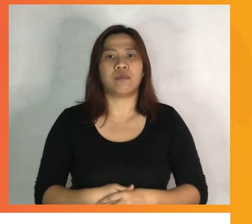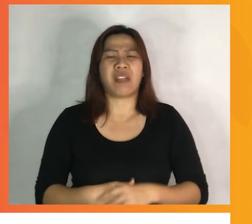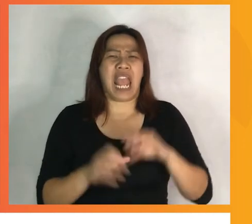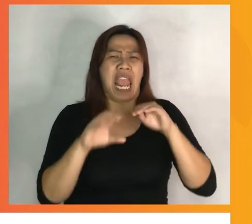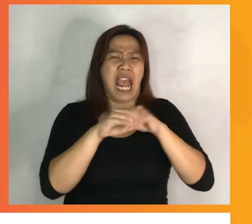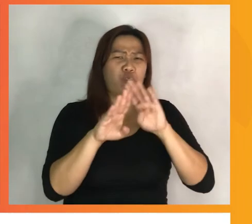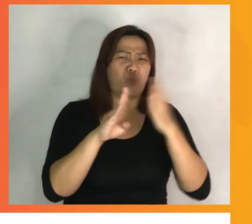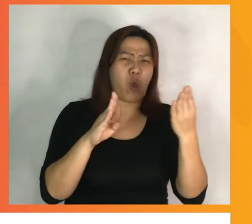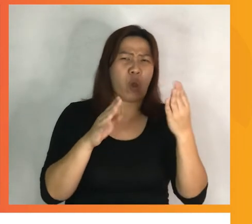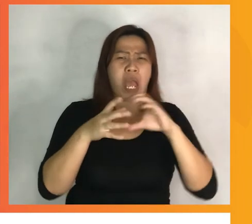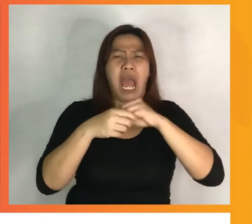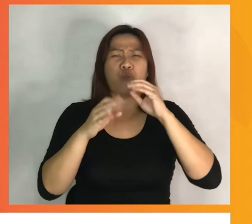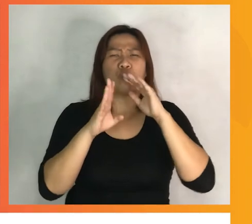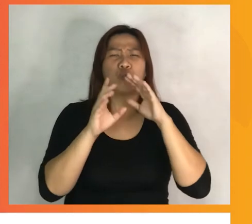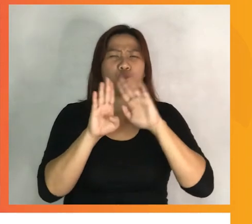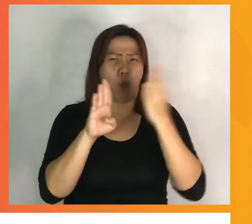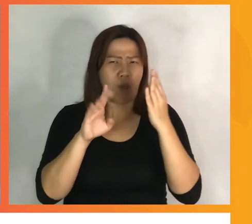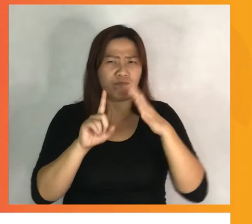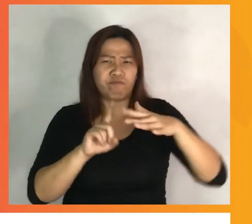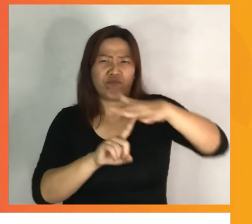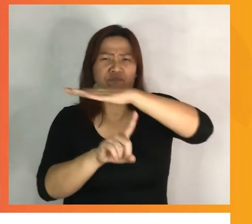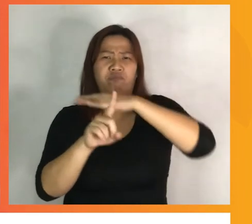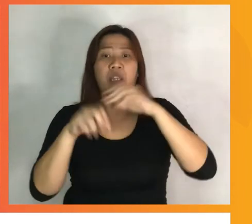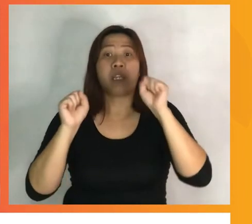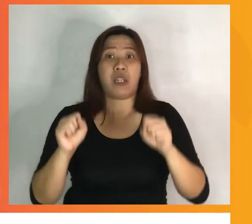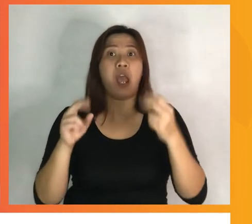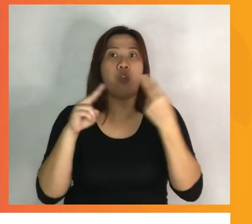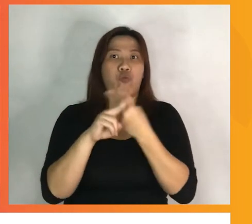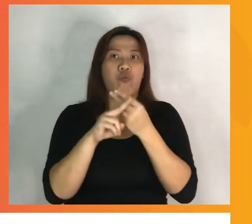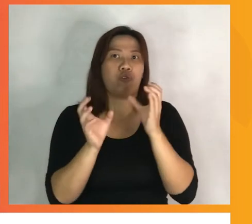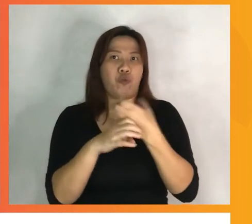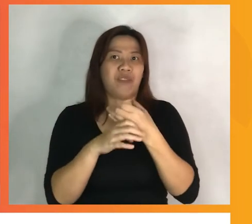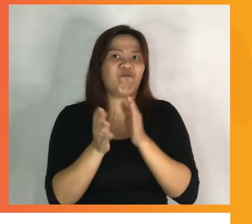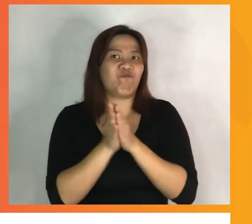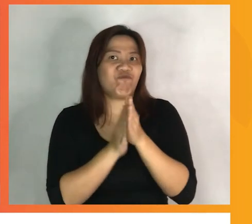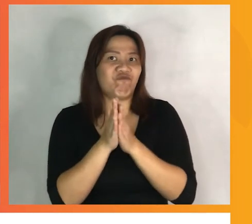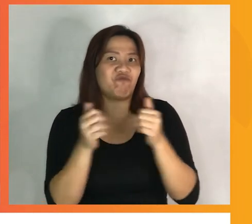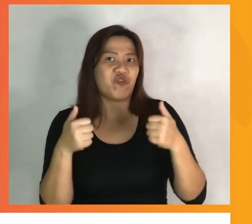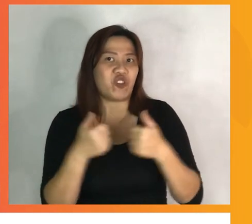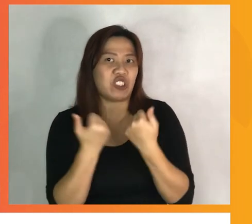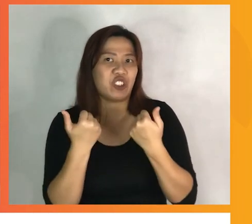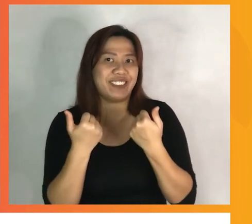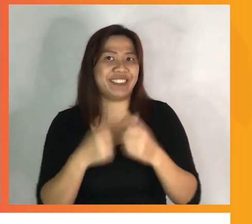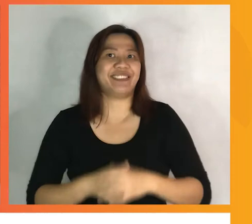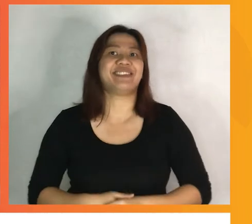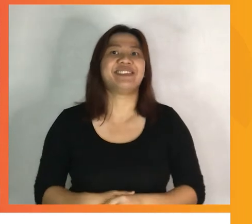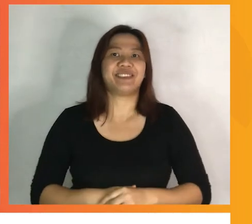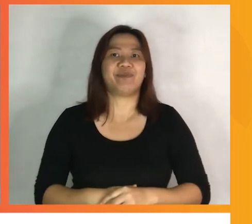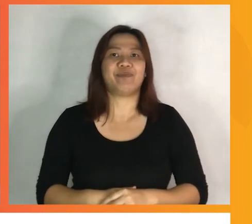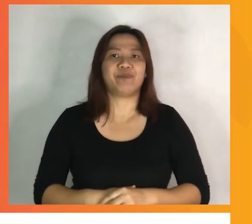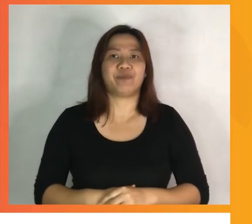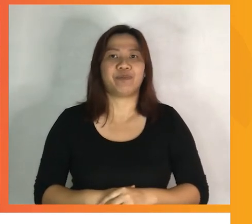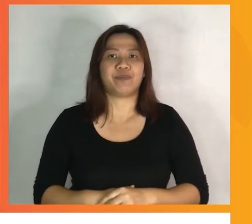The indoor and outdoor environment can be used to create interesting challenges.